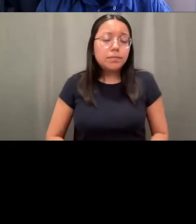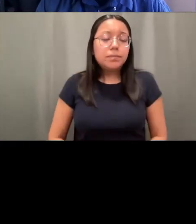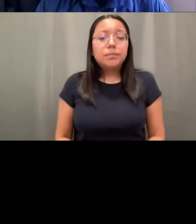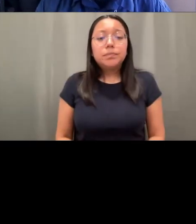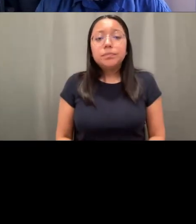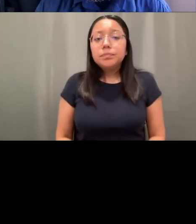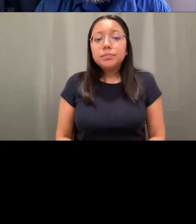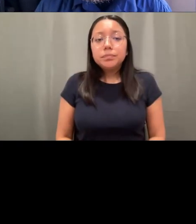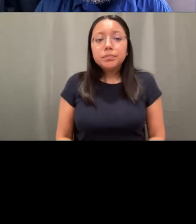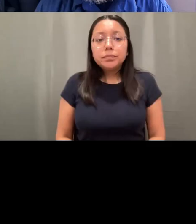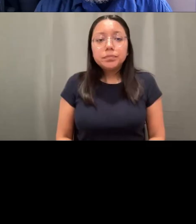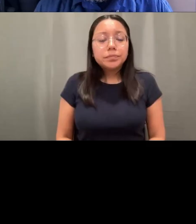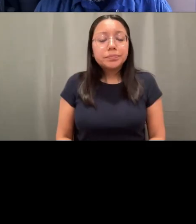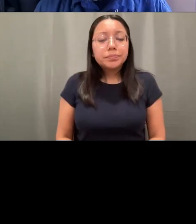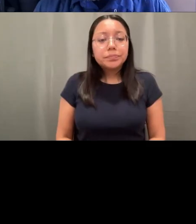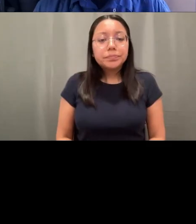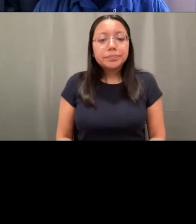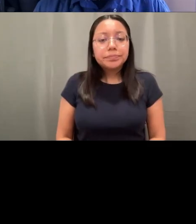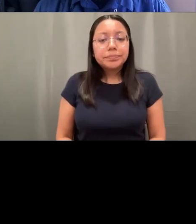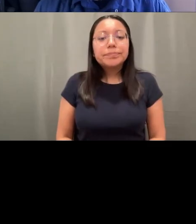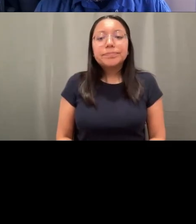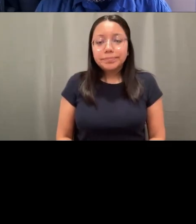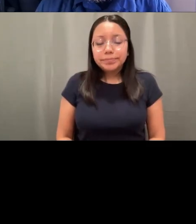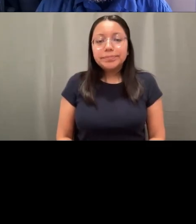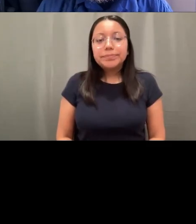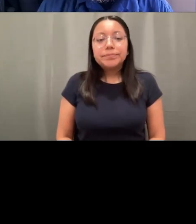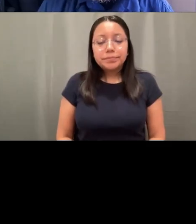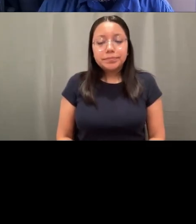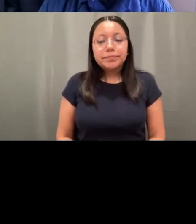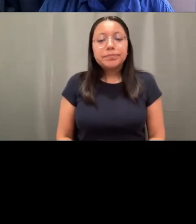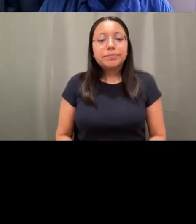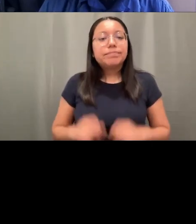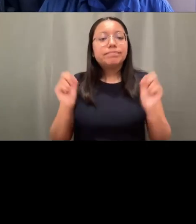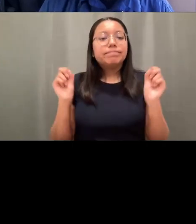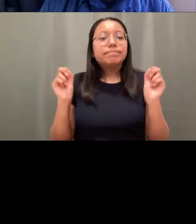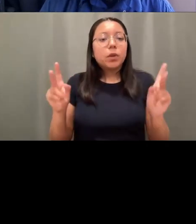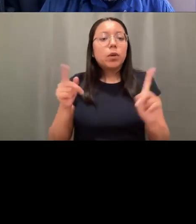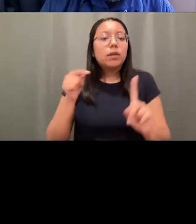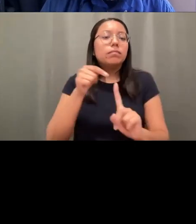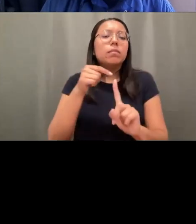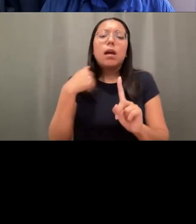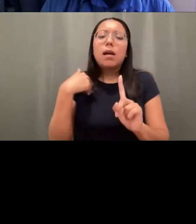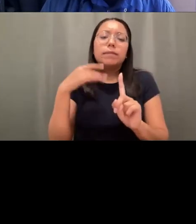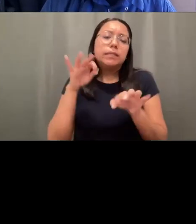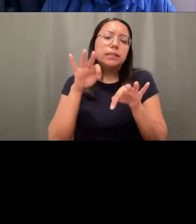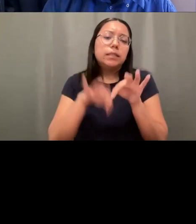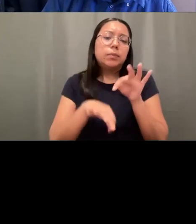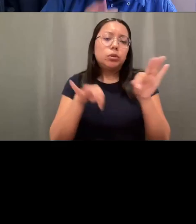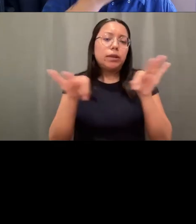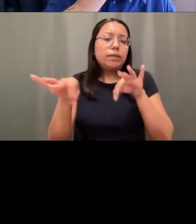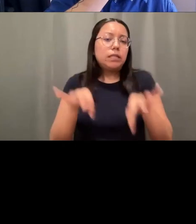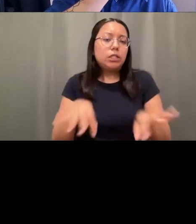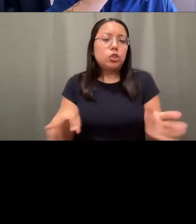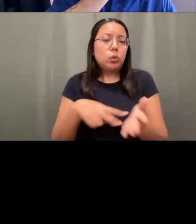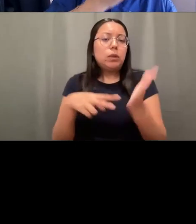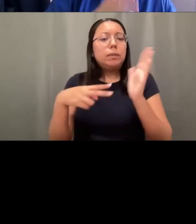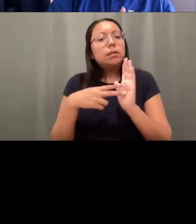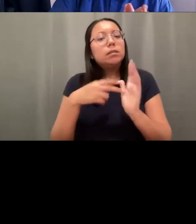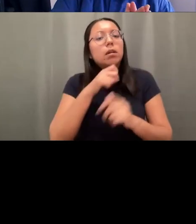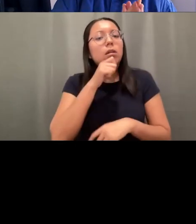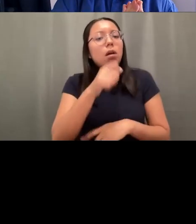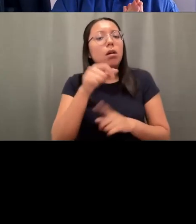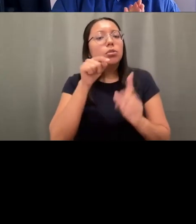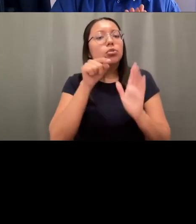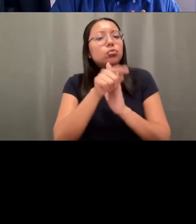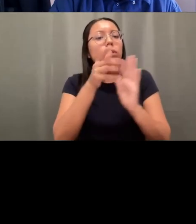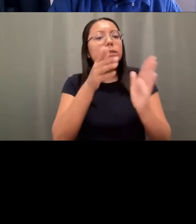All right, so let's look at kind of a simple definition of what non-suicidal self-injury is. And What's on the